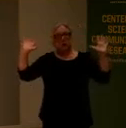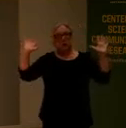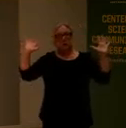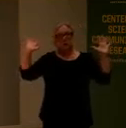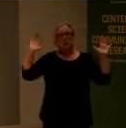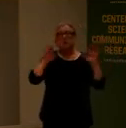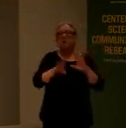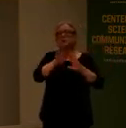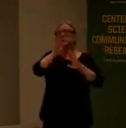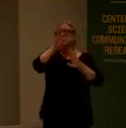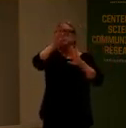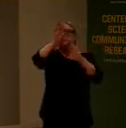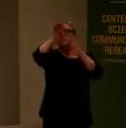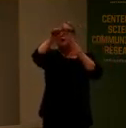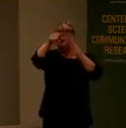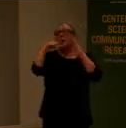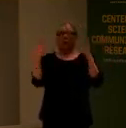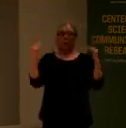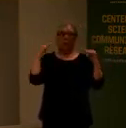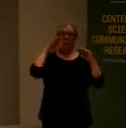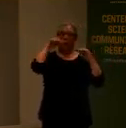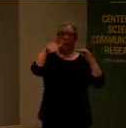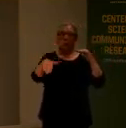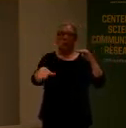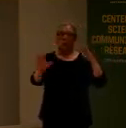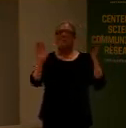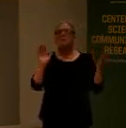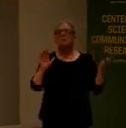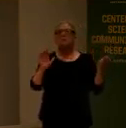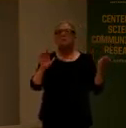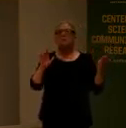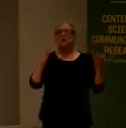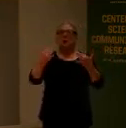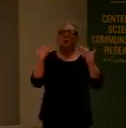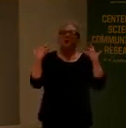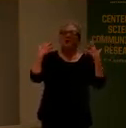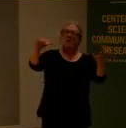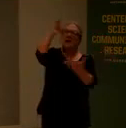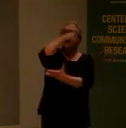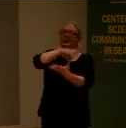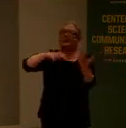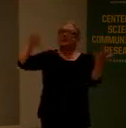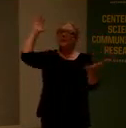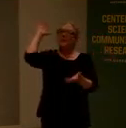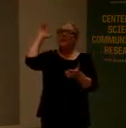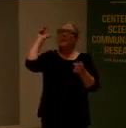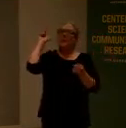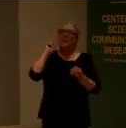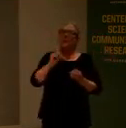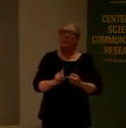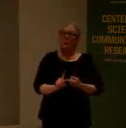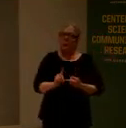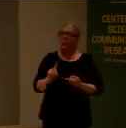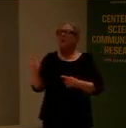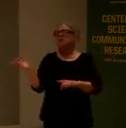and come down from the wildfire smoke. And so I talk about ways in which they can